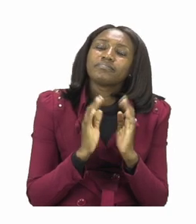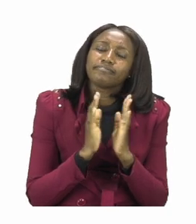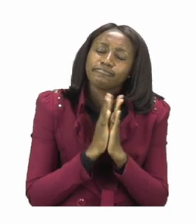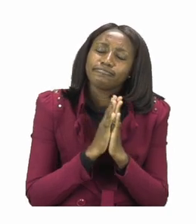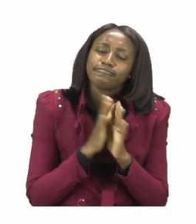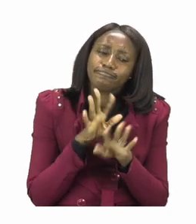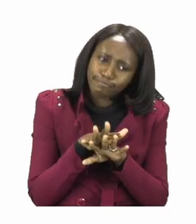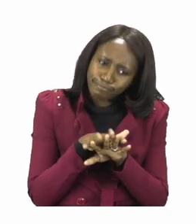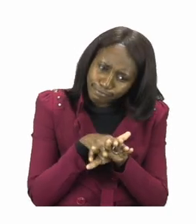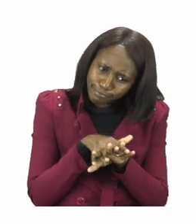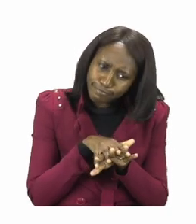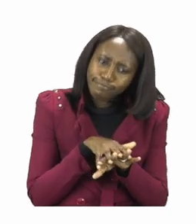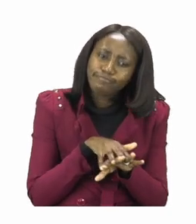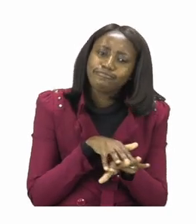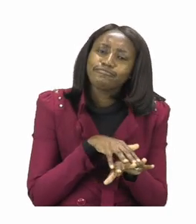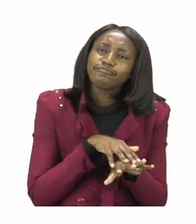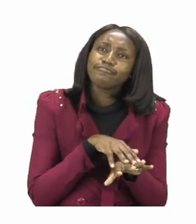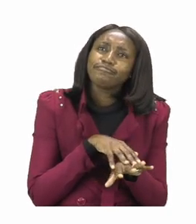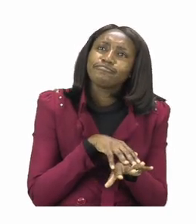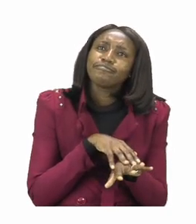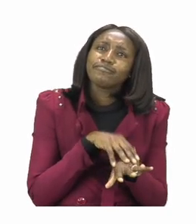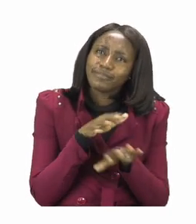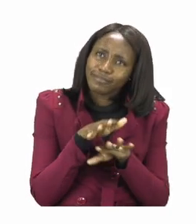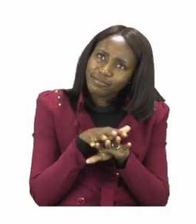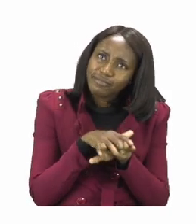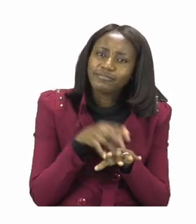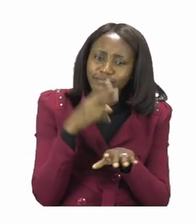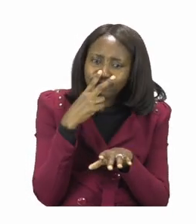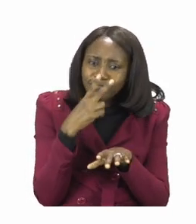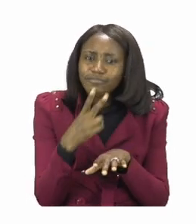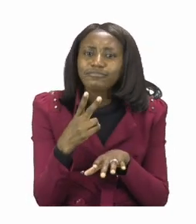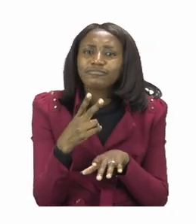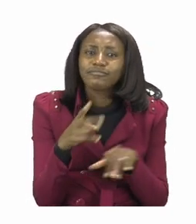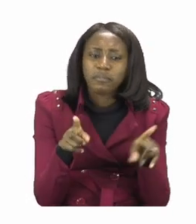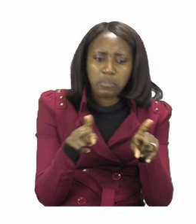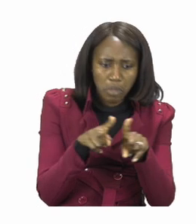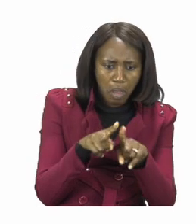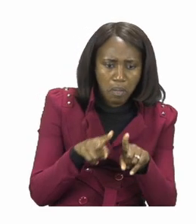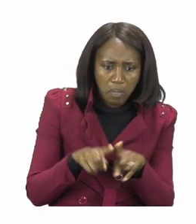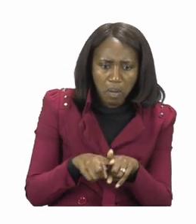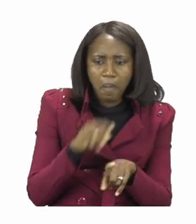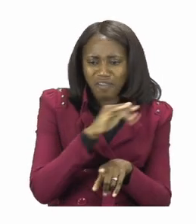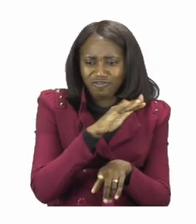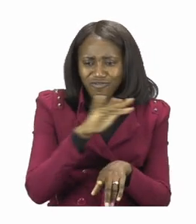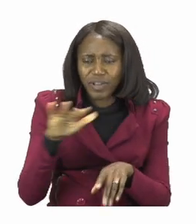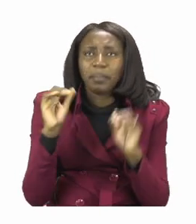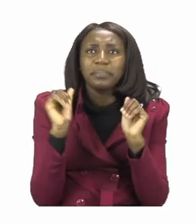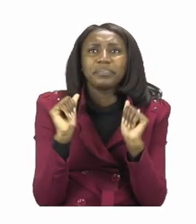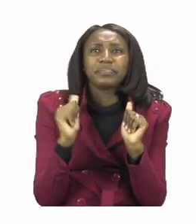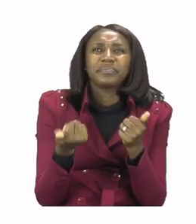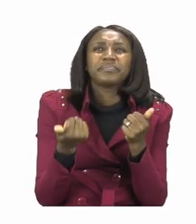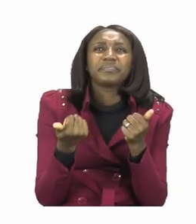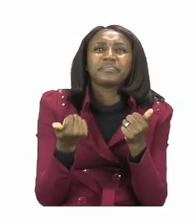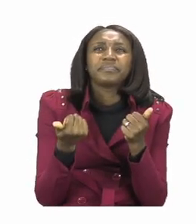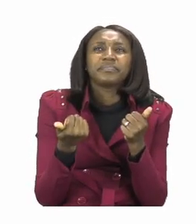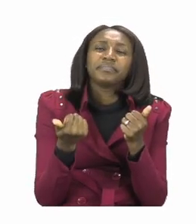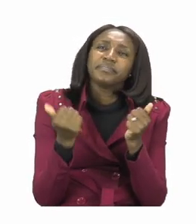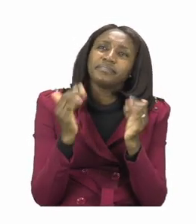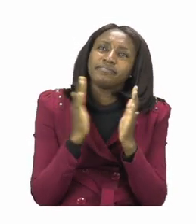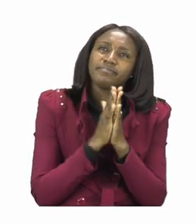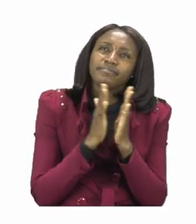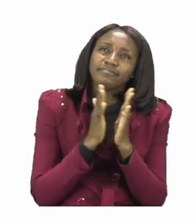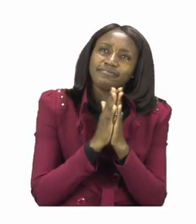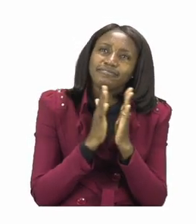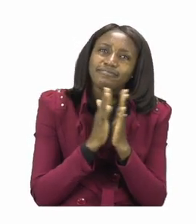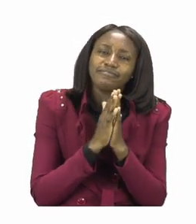If you need to sound each letter individually before you read the word, that's okay. Just make sure that you end up